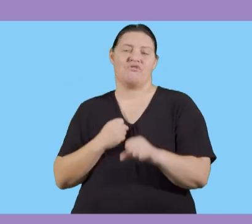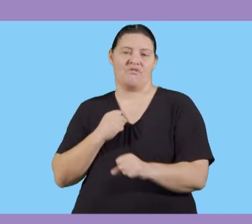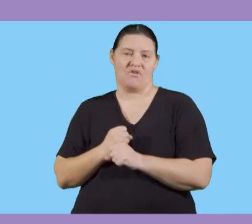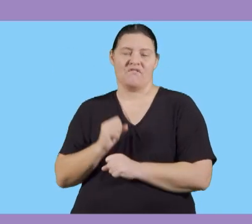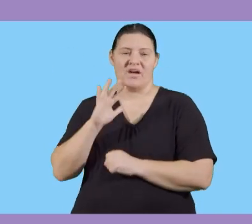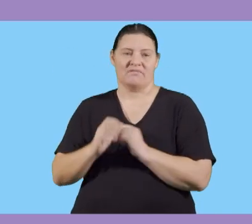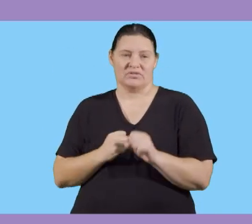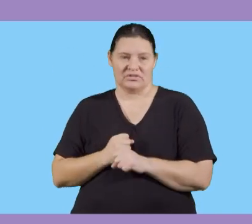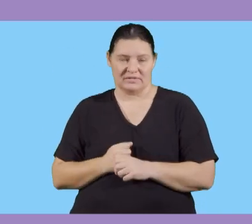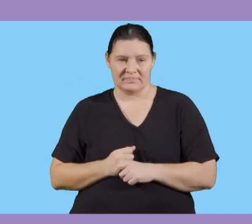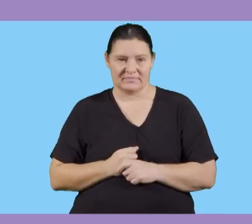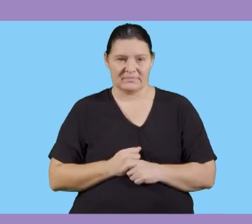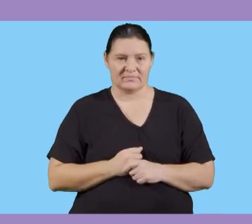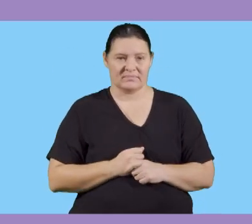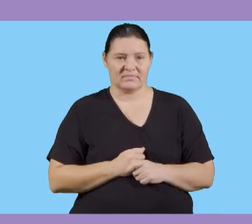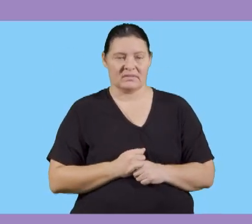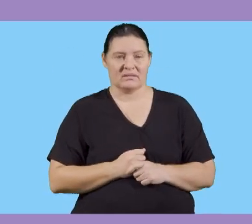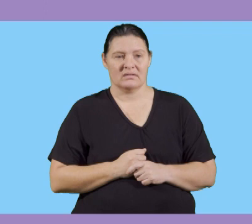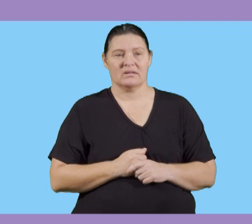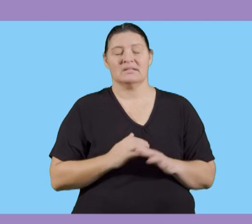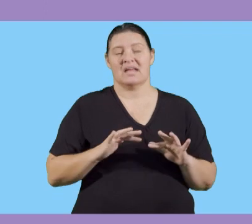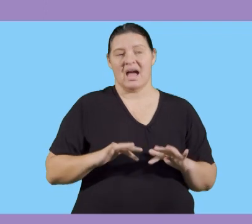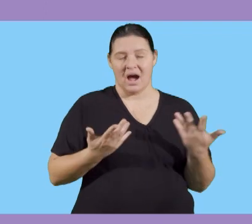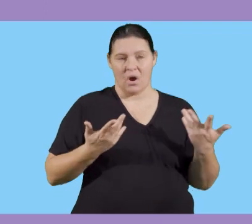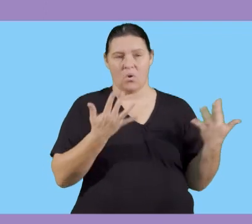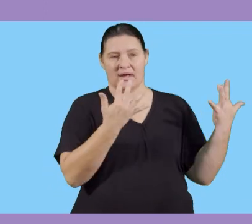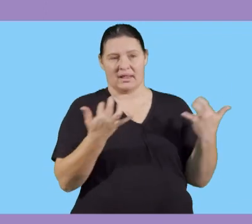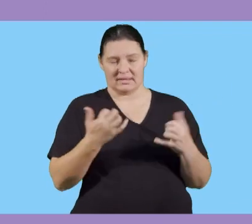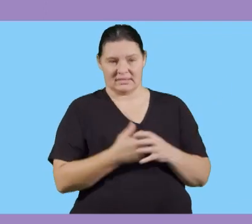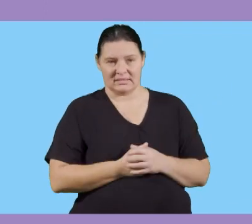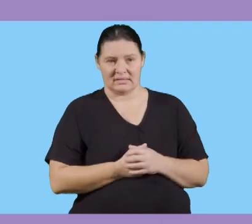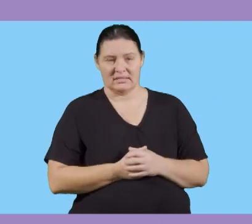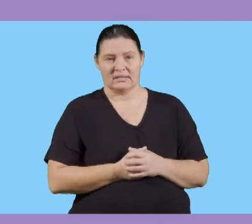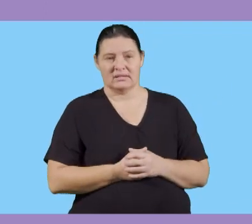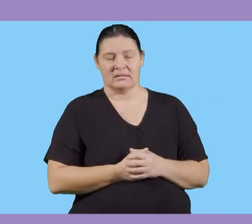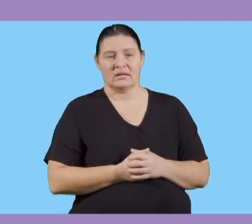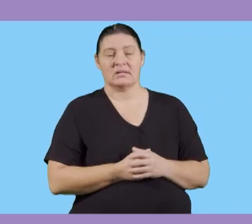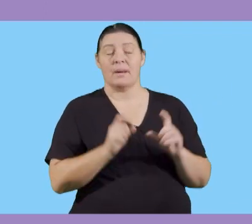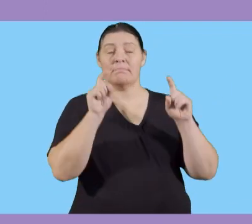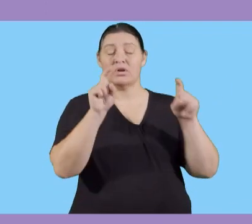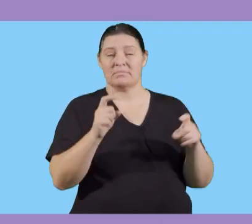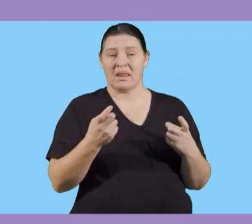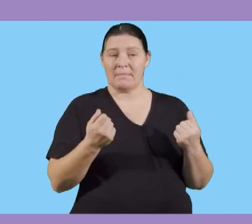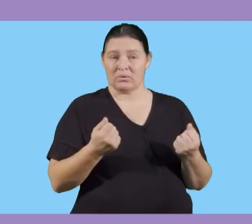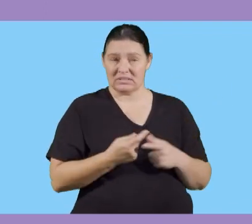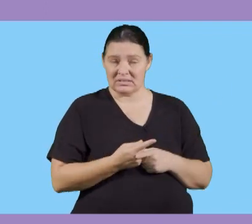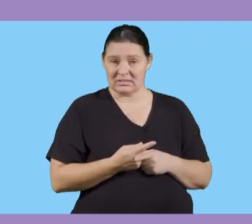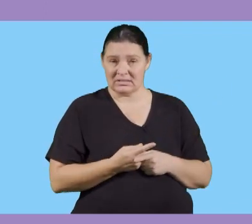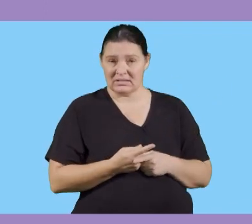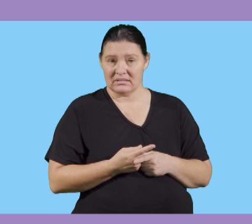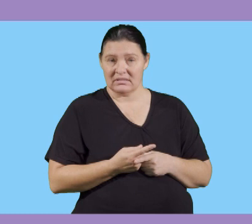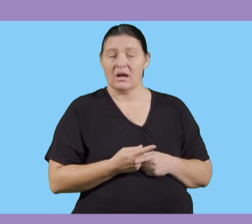years. So this is how it will be calculated. This is the principal amount, which is the amount that has